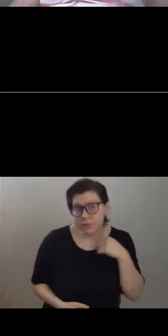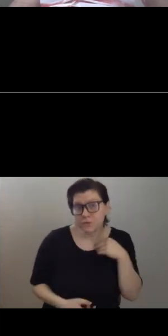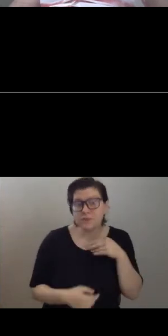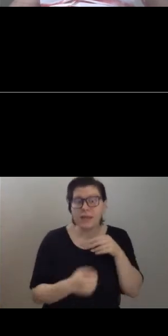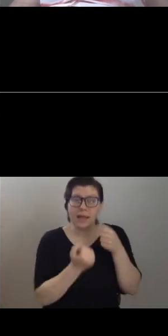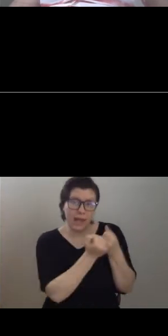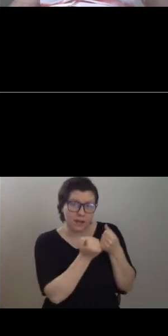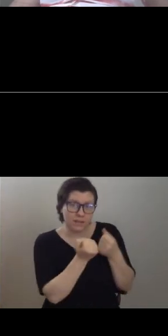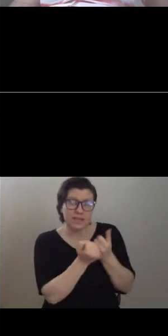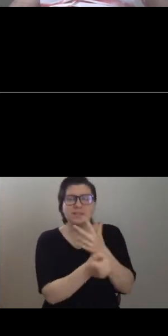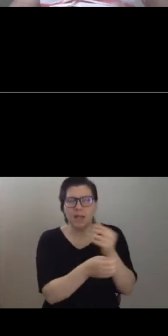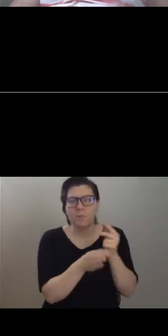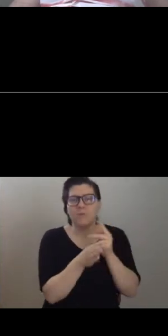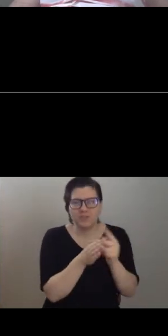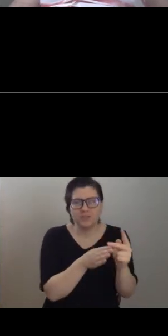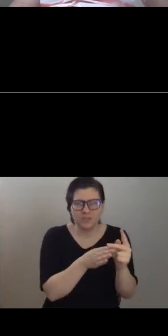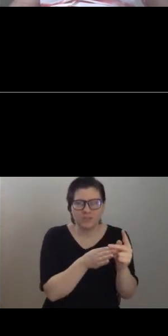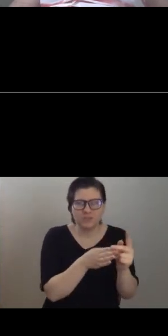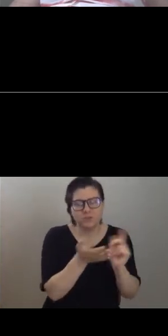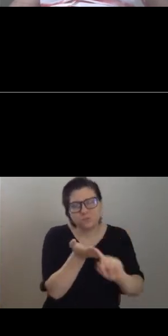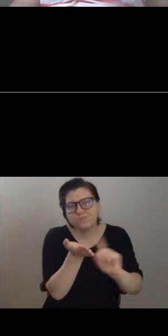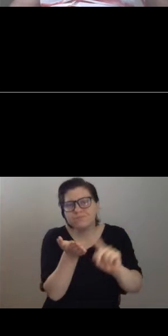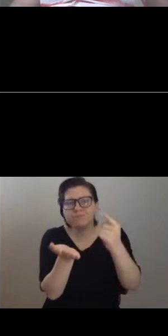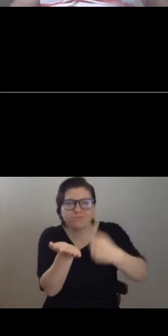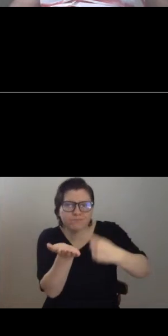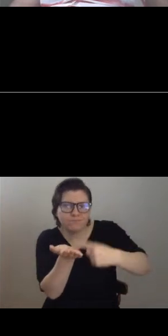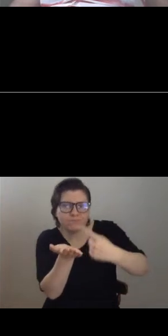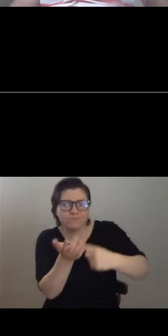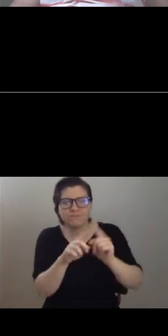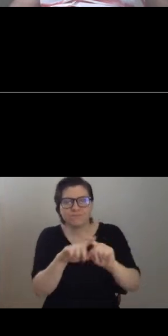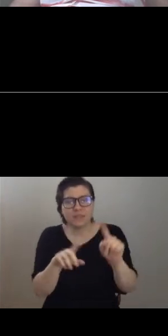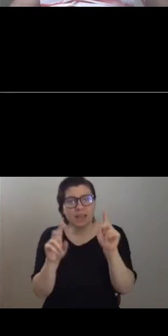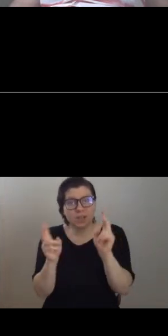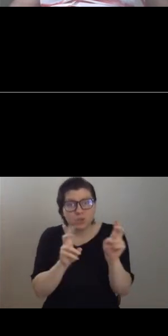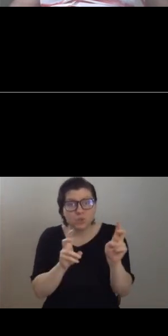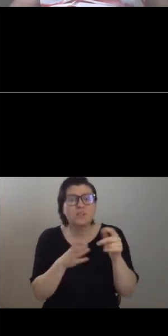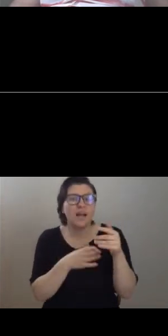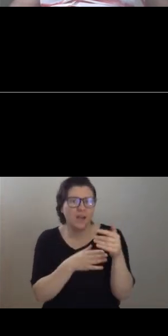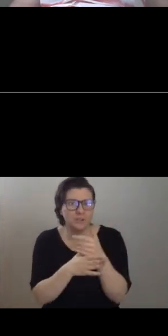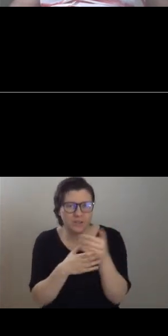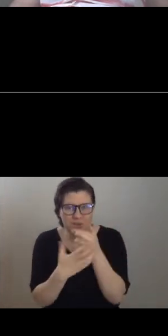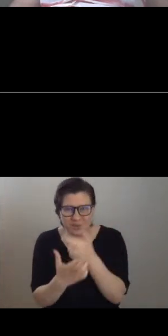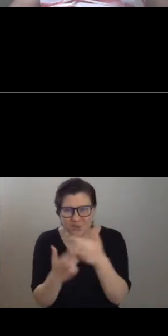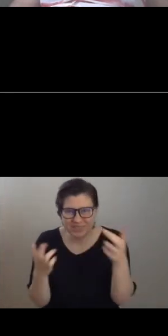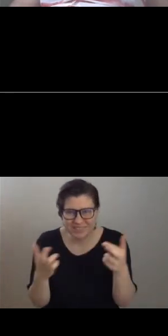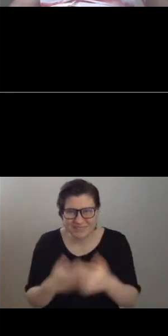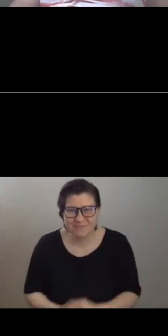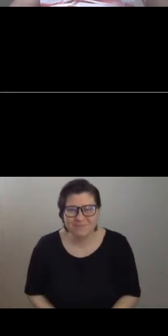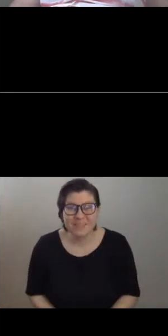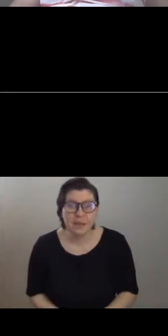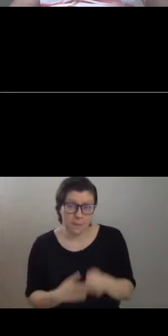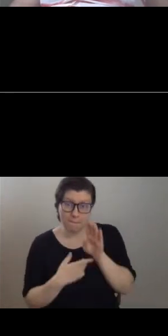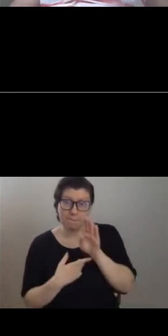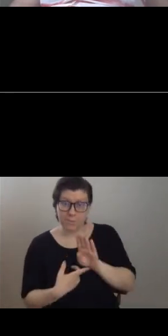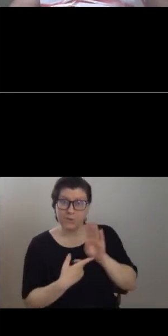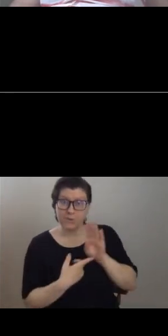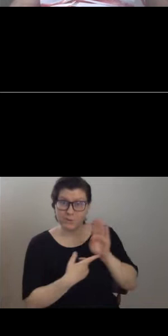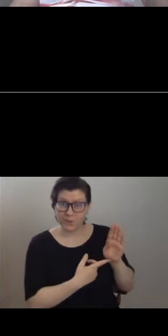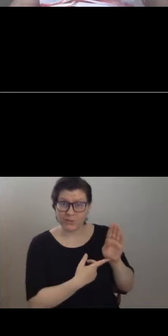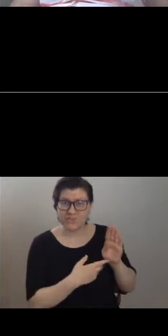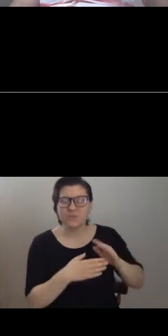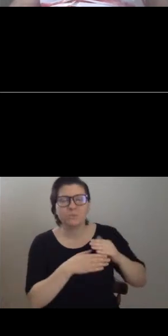to explore a variety of issues and to share resources. Brunch Bunch is a partnership with